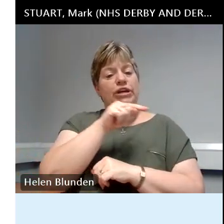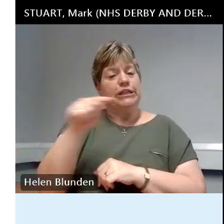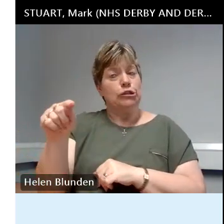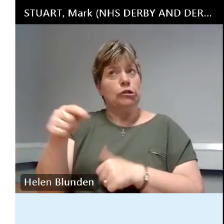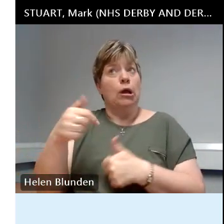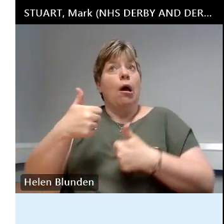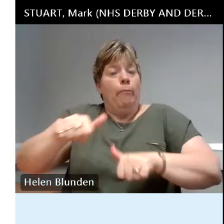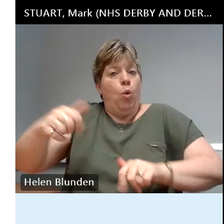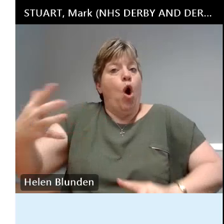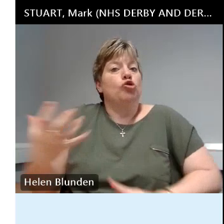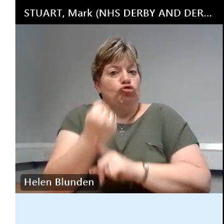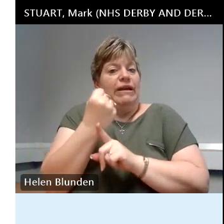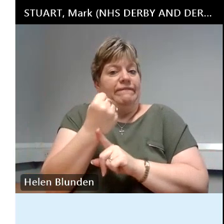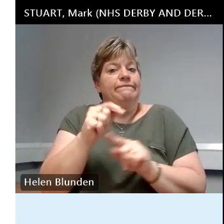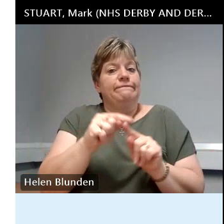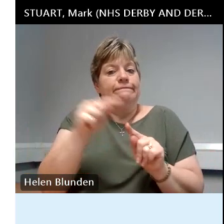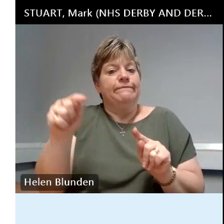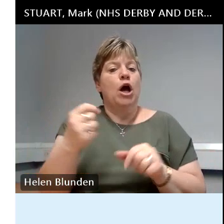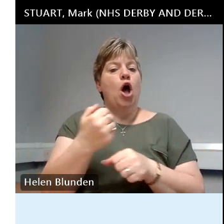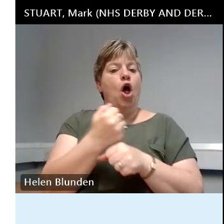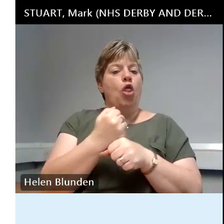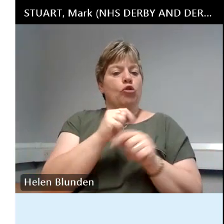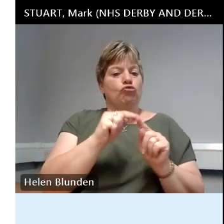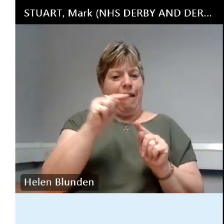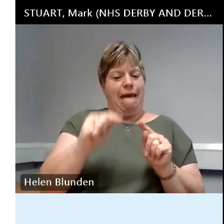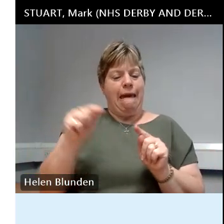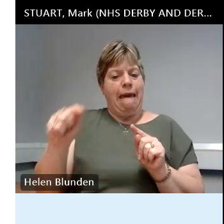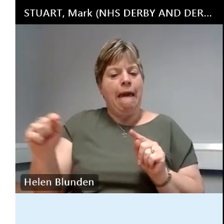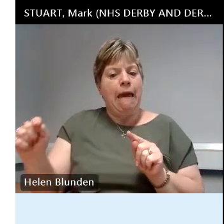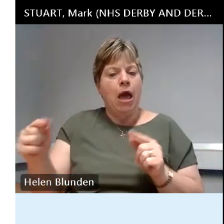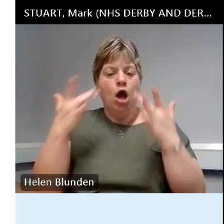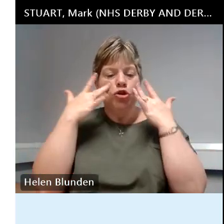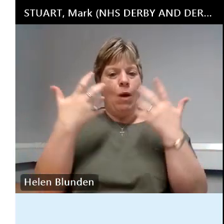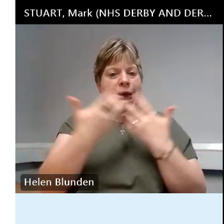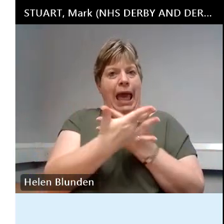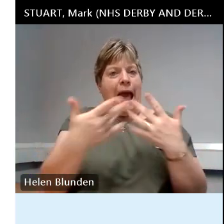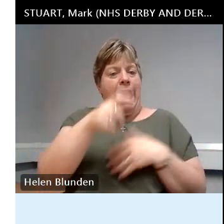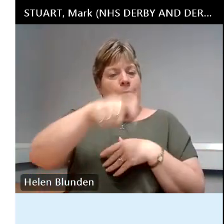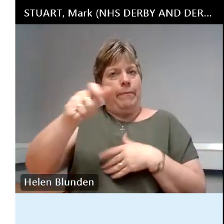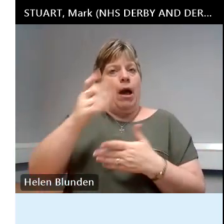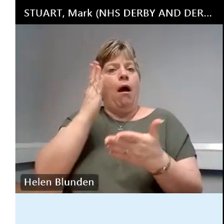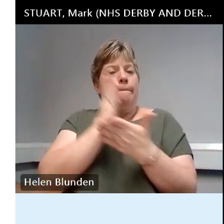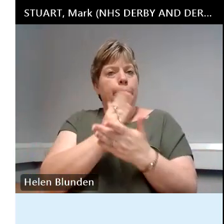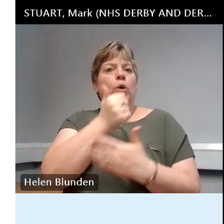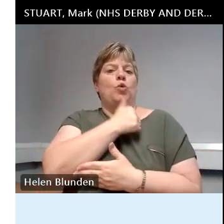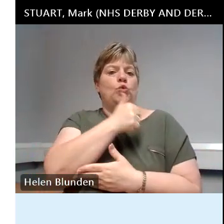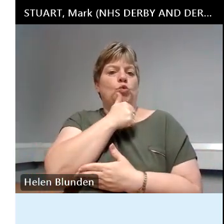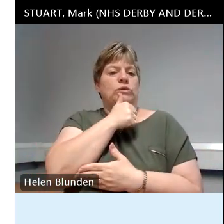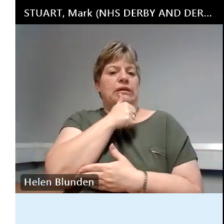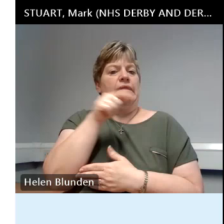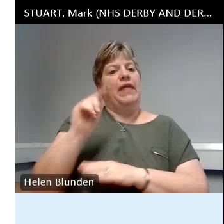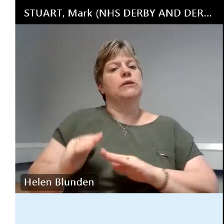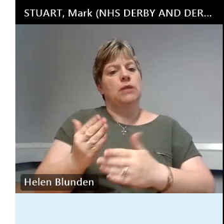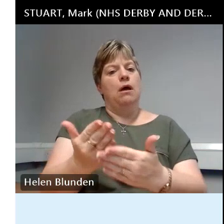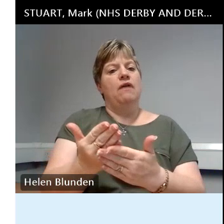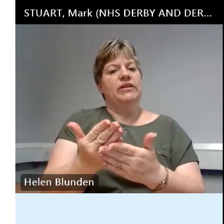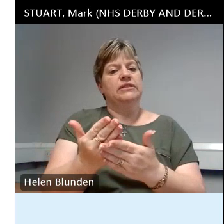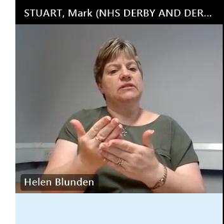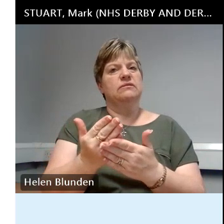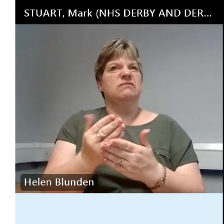to achieve, and then the grey line shows how many patients are actually accessing that service on a